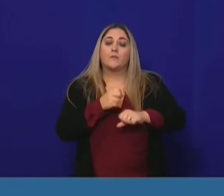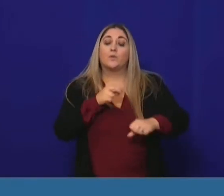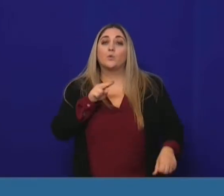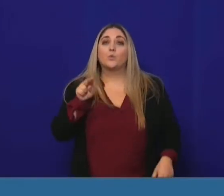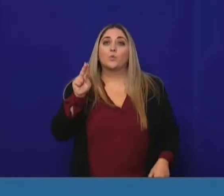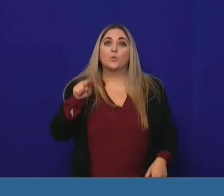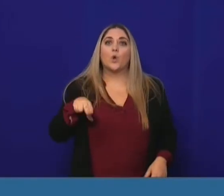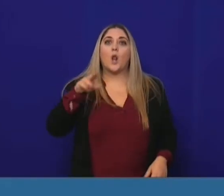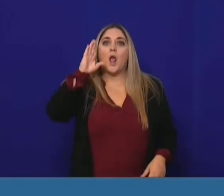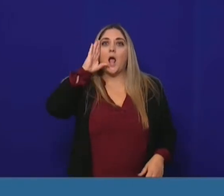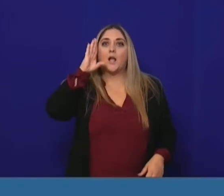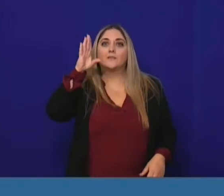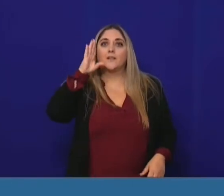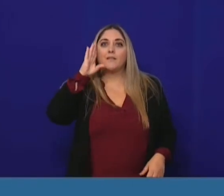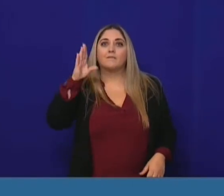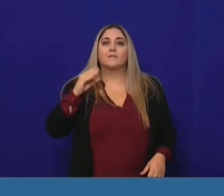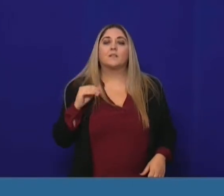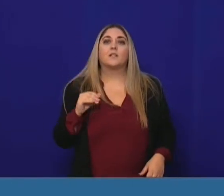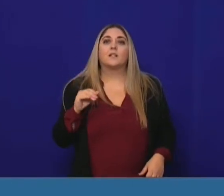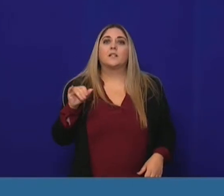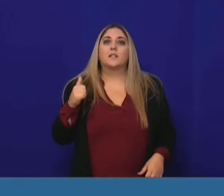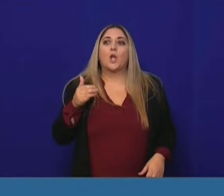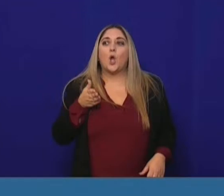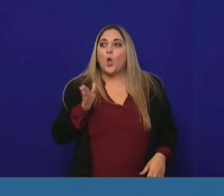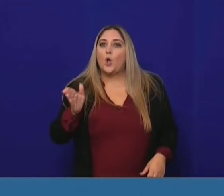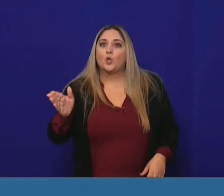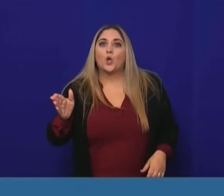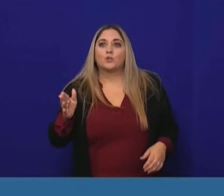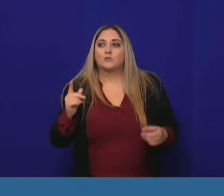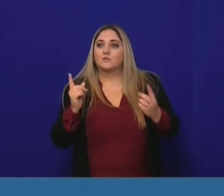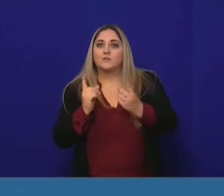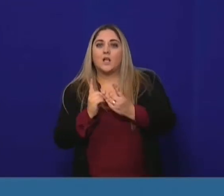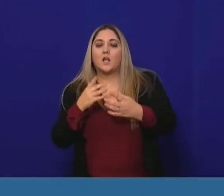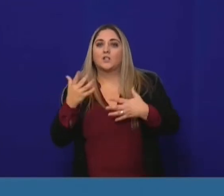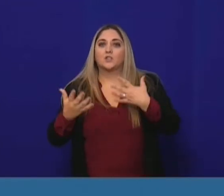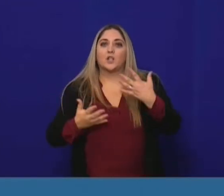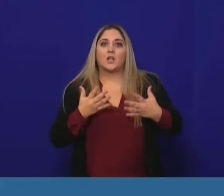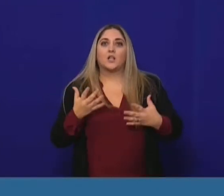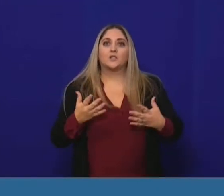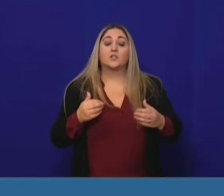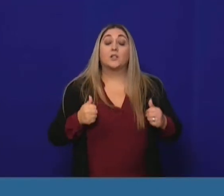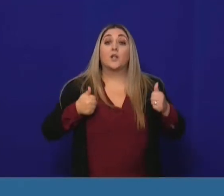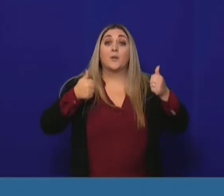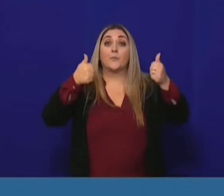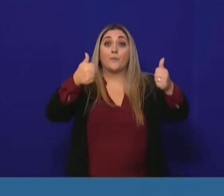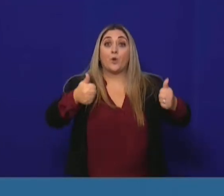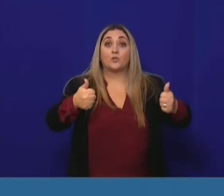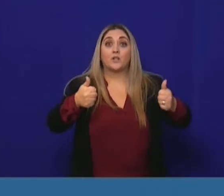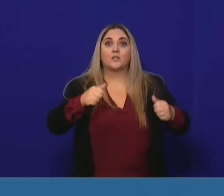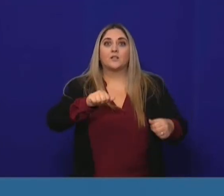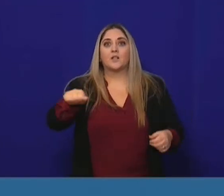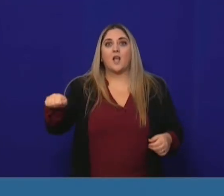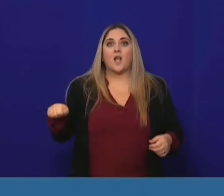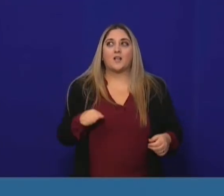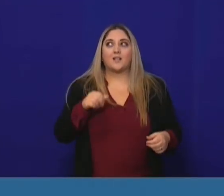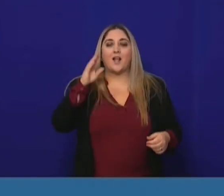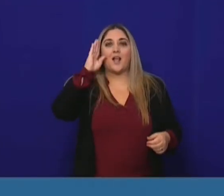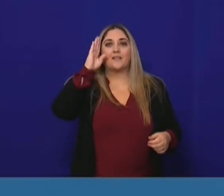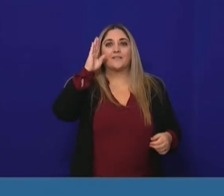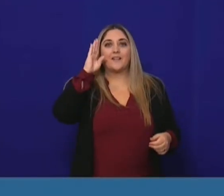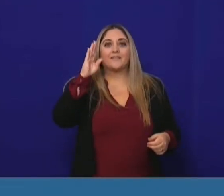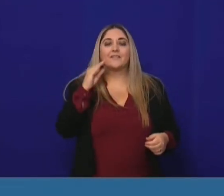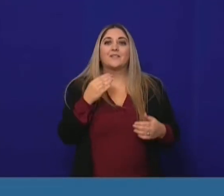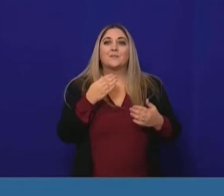anke jekk aħna ikollna xi noħorġu ma' xi ħadd hemmhekk importanti li aħna nkunu attenti għal miżuri